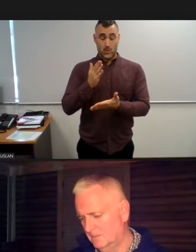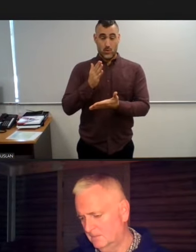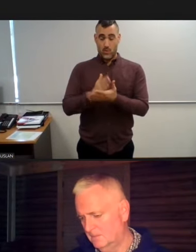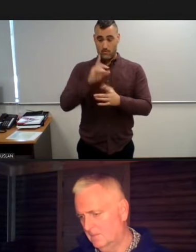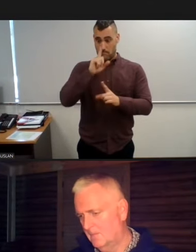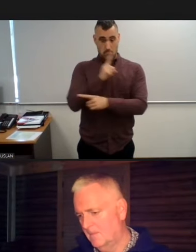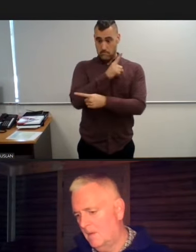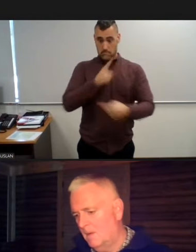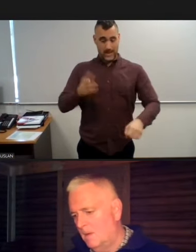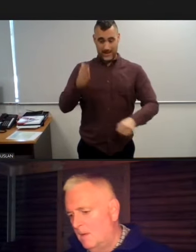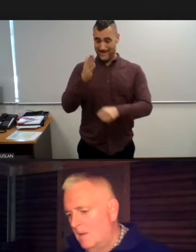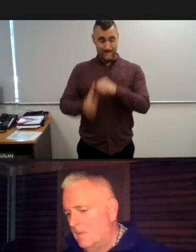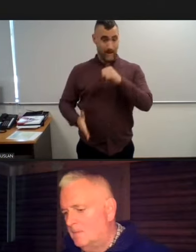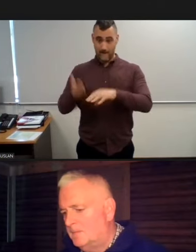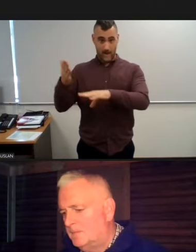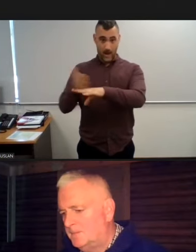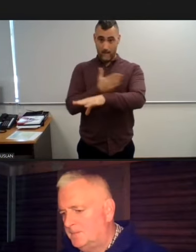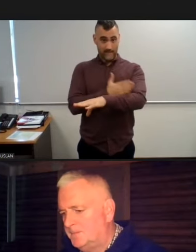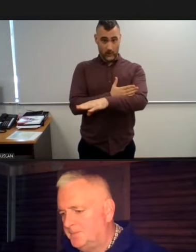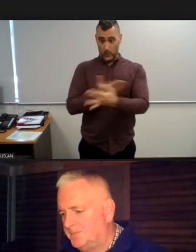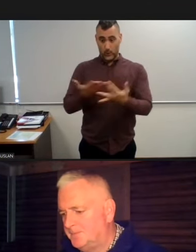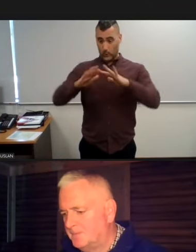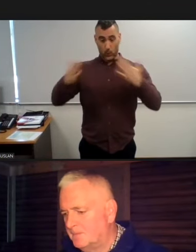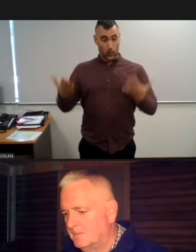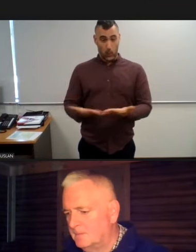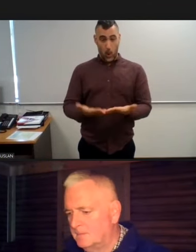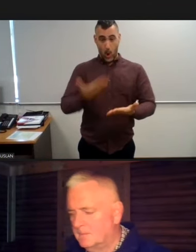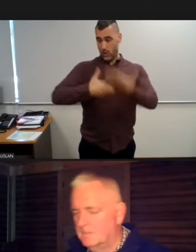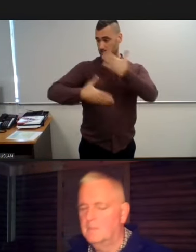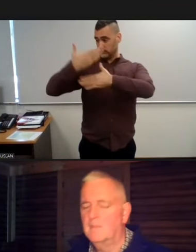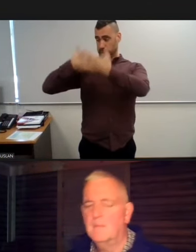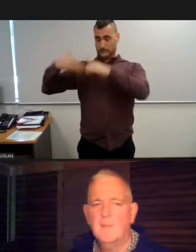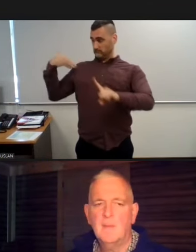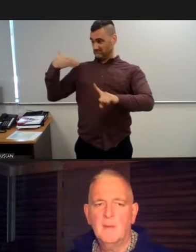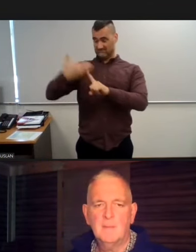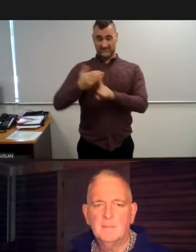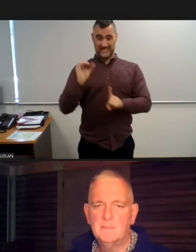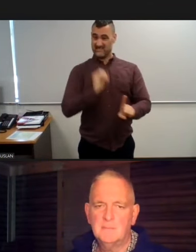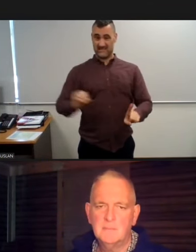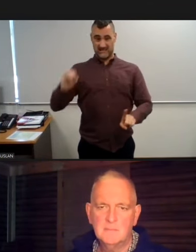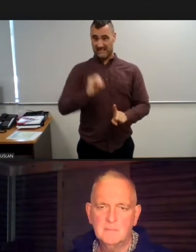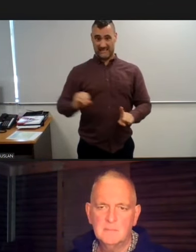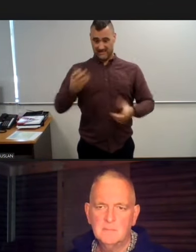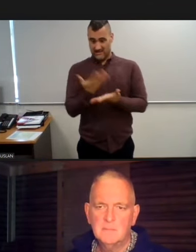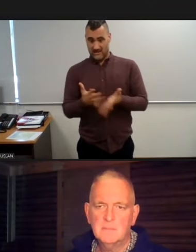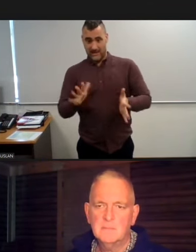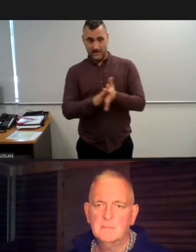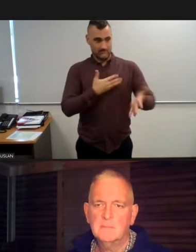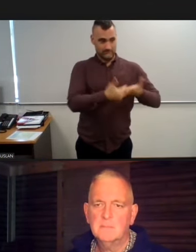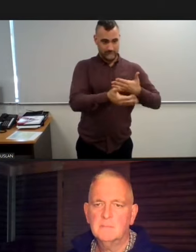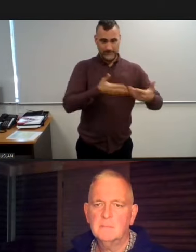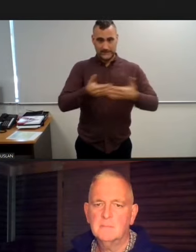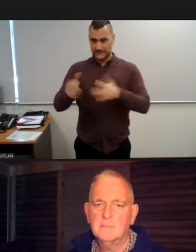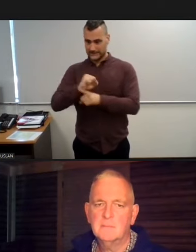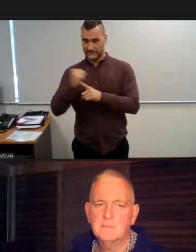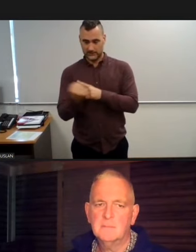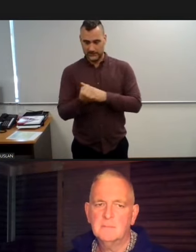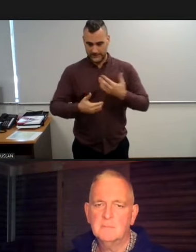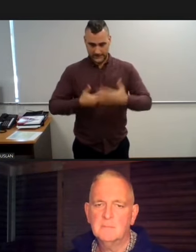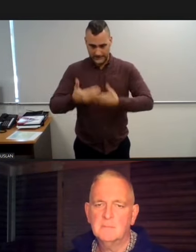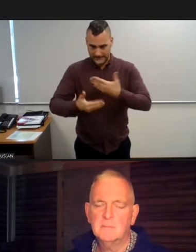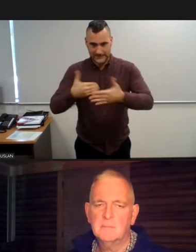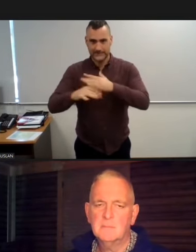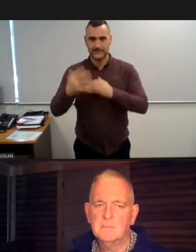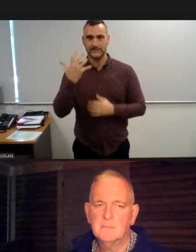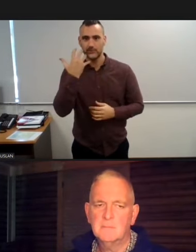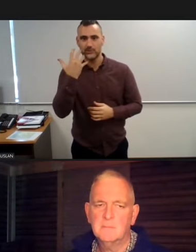all navigating through as best we can and trying to identify how do we do that best and most collectively. And being able to have these webinars each month, and each time